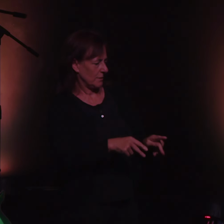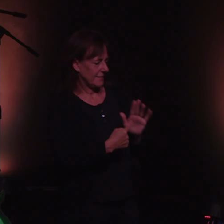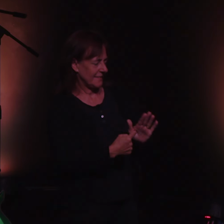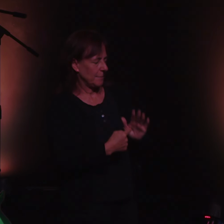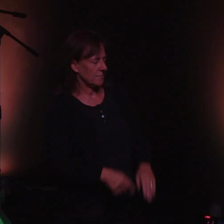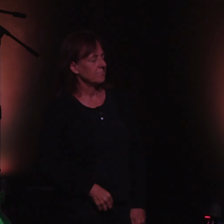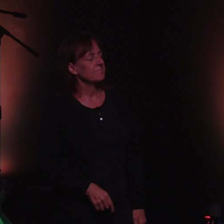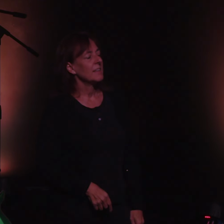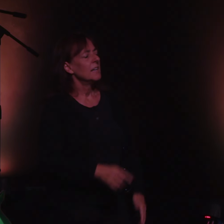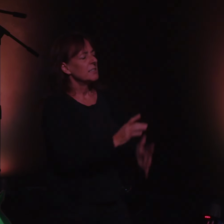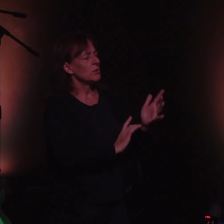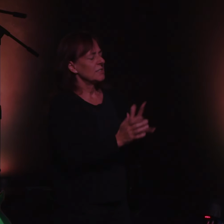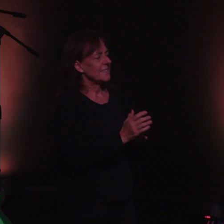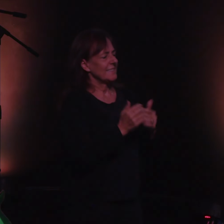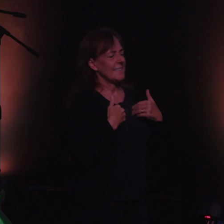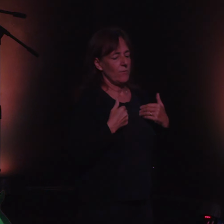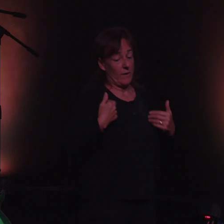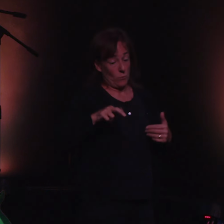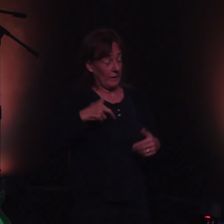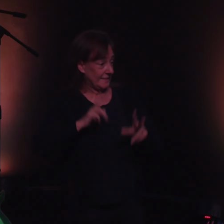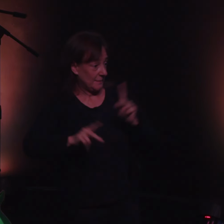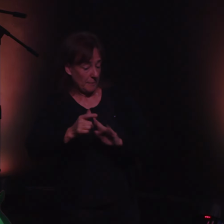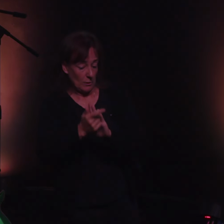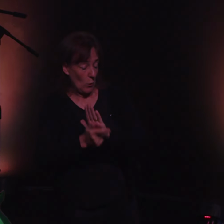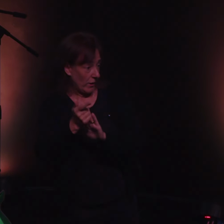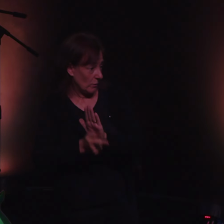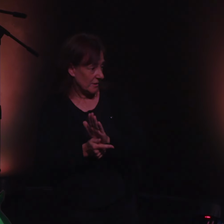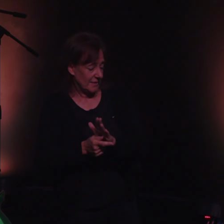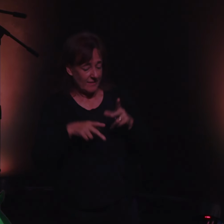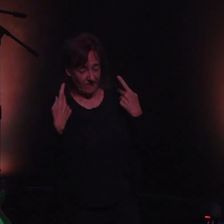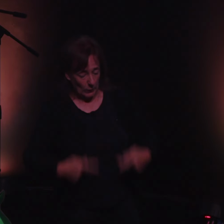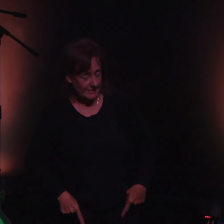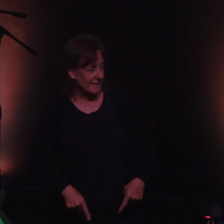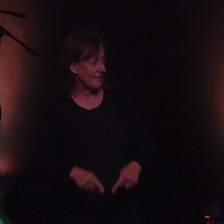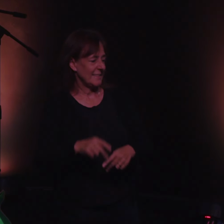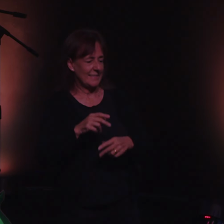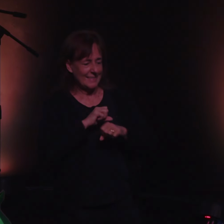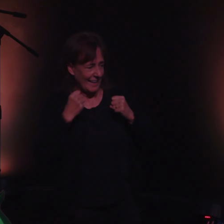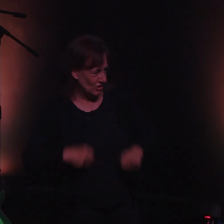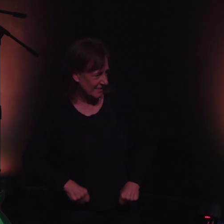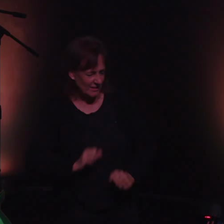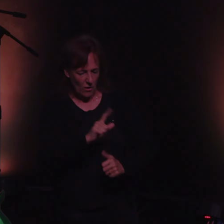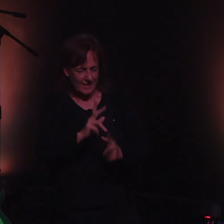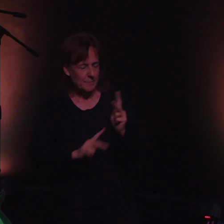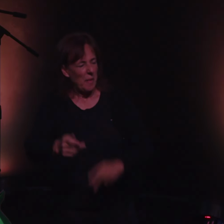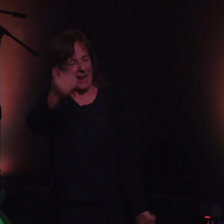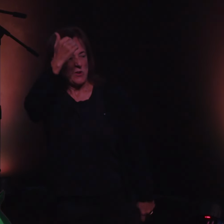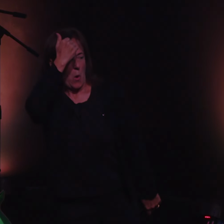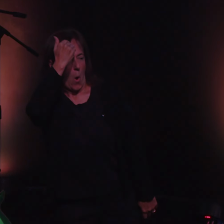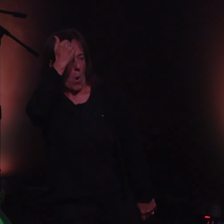of Jesus beginning ministry. We have the religious people, the lawyers, the Pharisees, the Sadducees, all these people who really